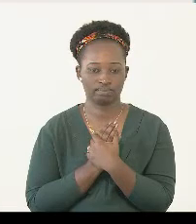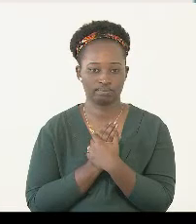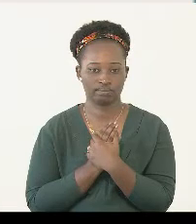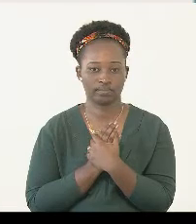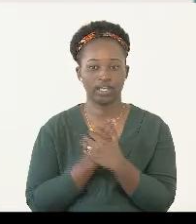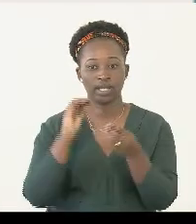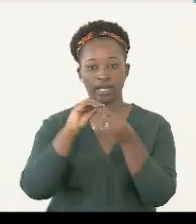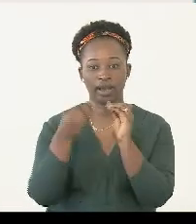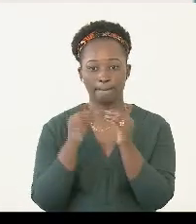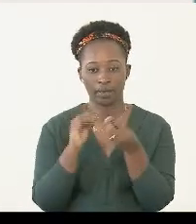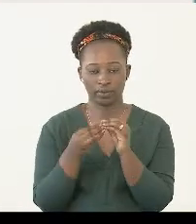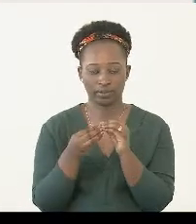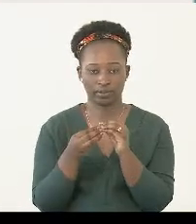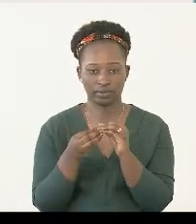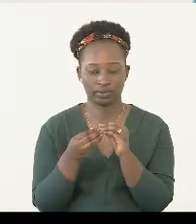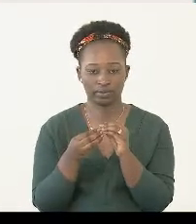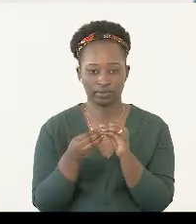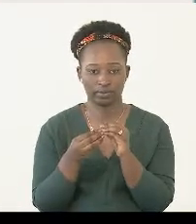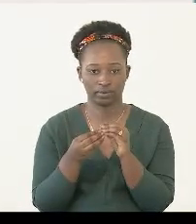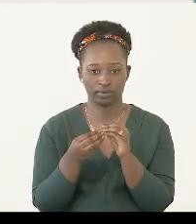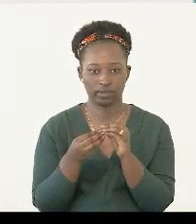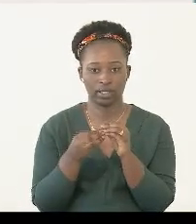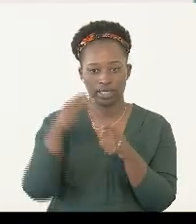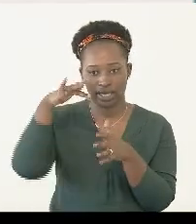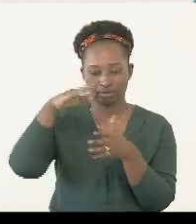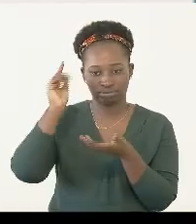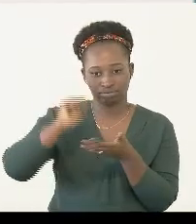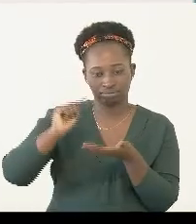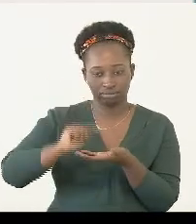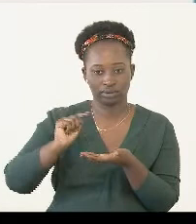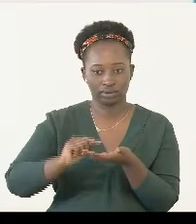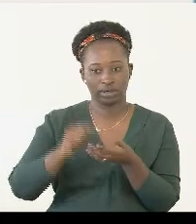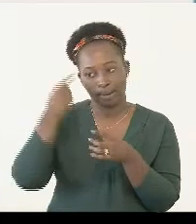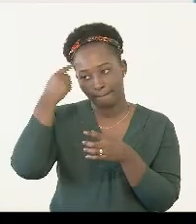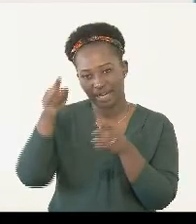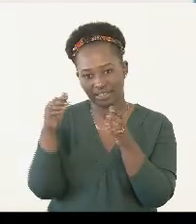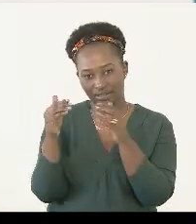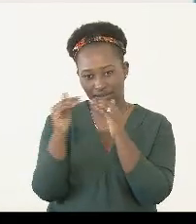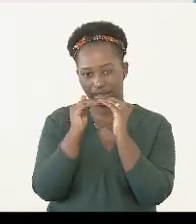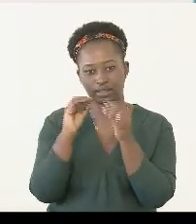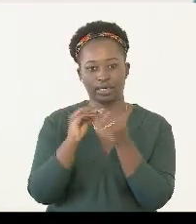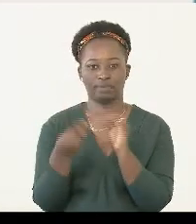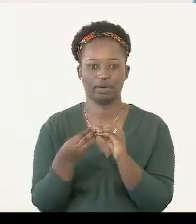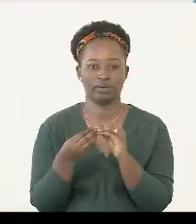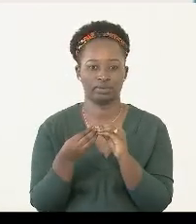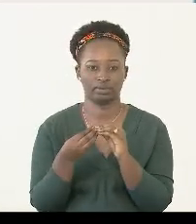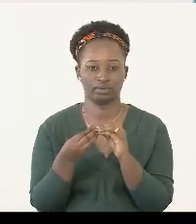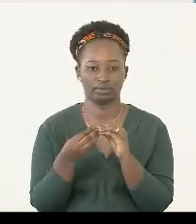the amount has gone down by a certain amount.